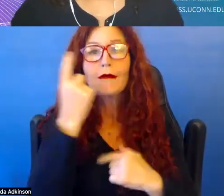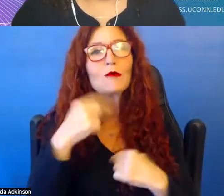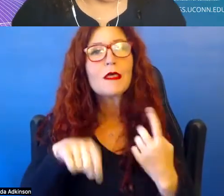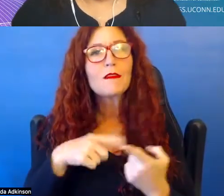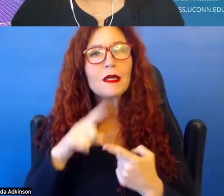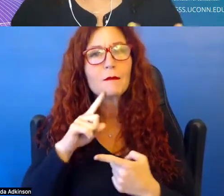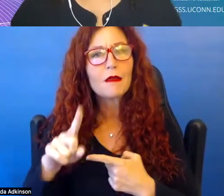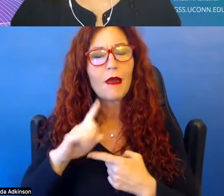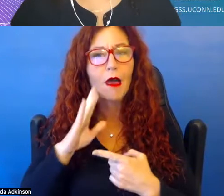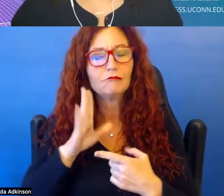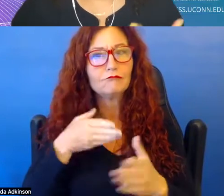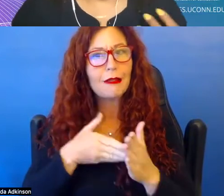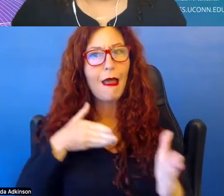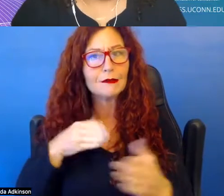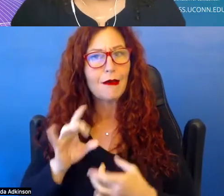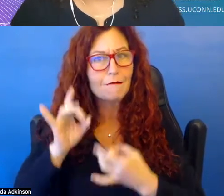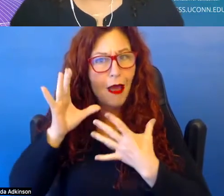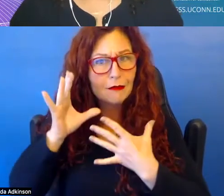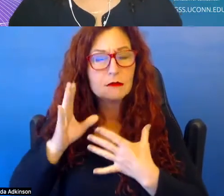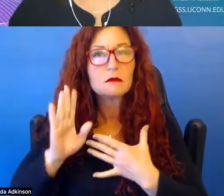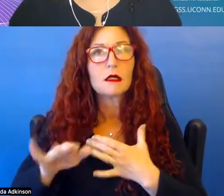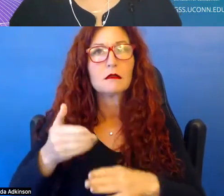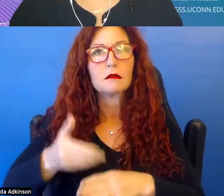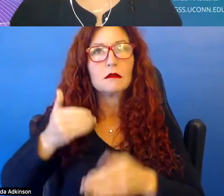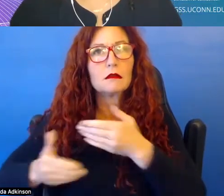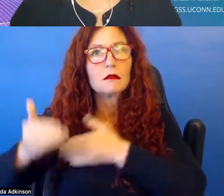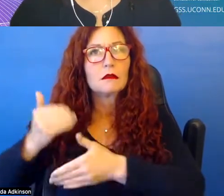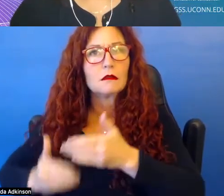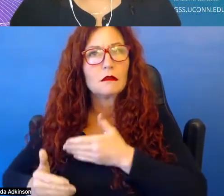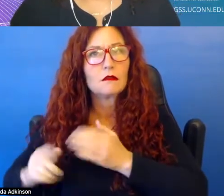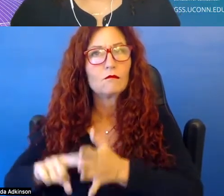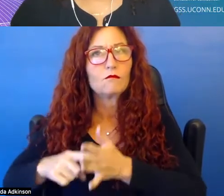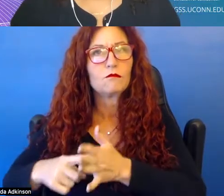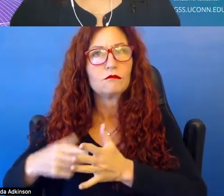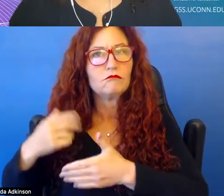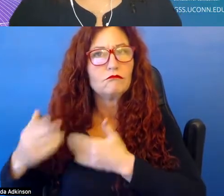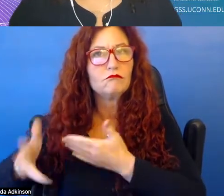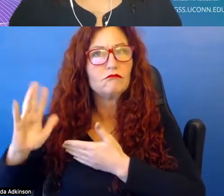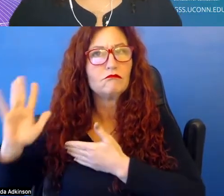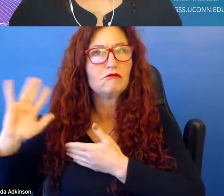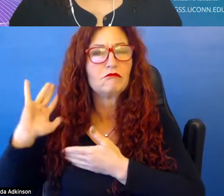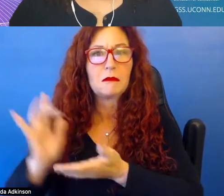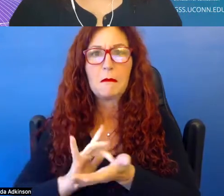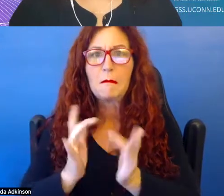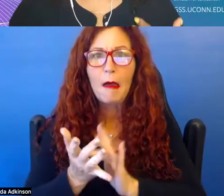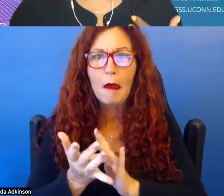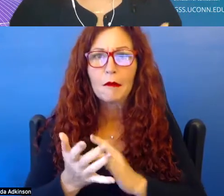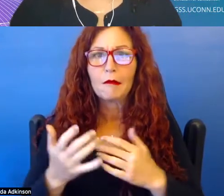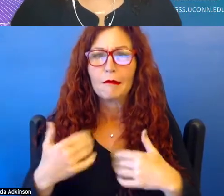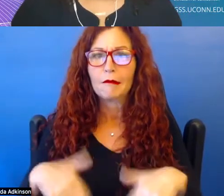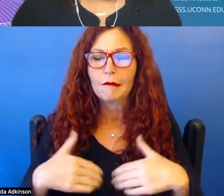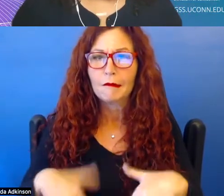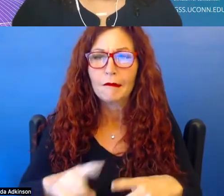the Bible. I was like, well, that's biblical. I mean, that's before the Old Testament. You know, that's, I mean, what do they want from us? I dug